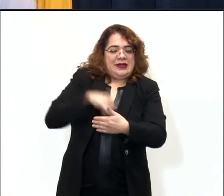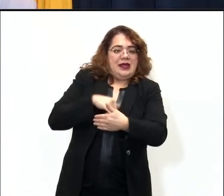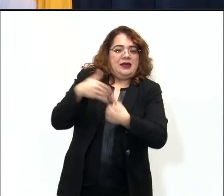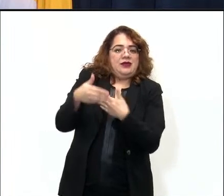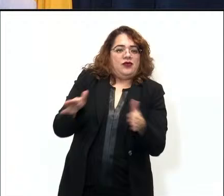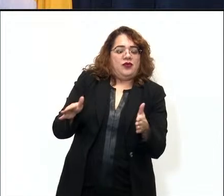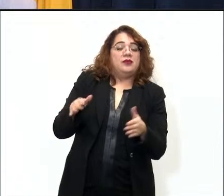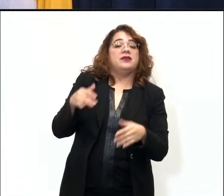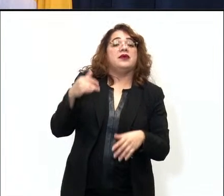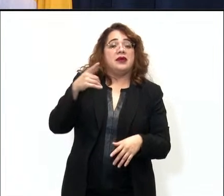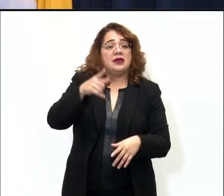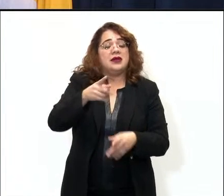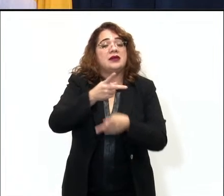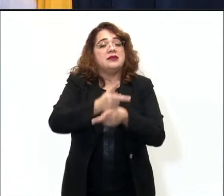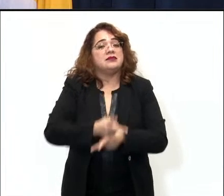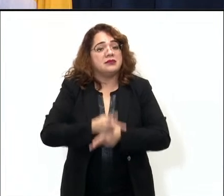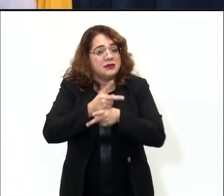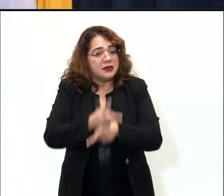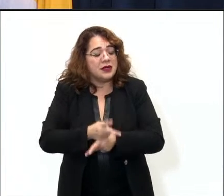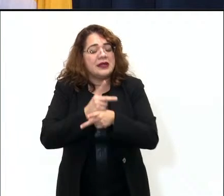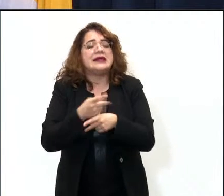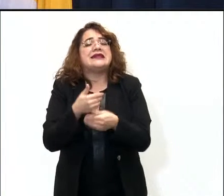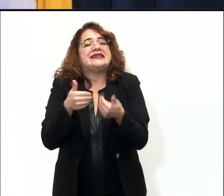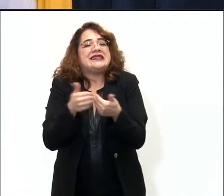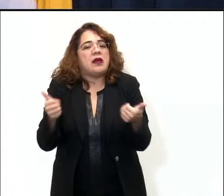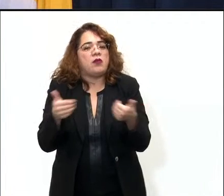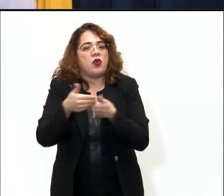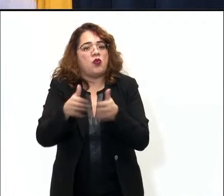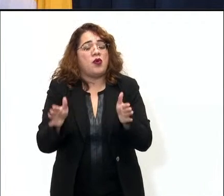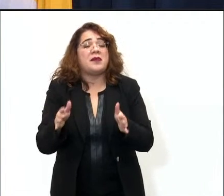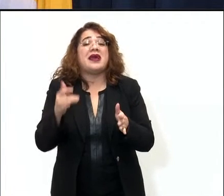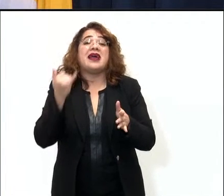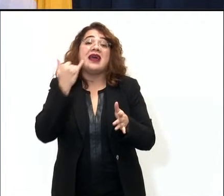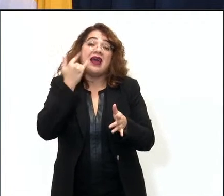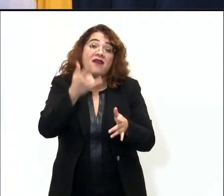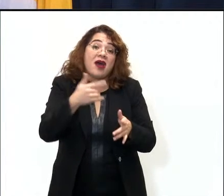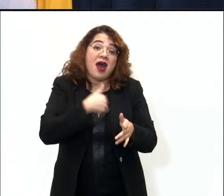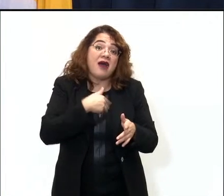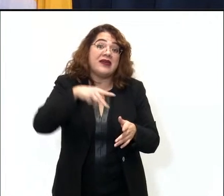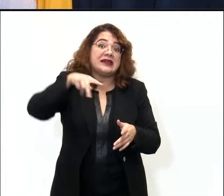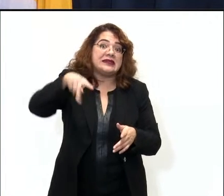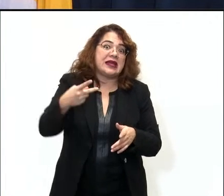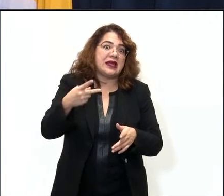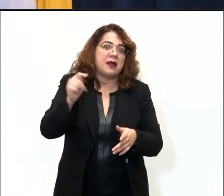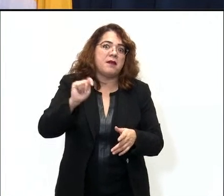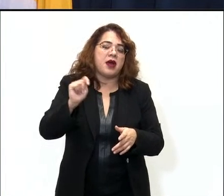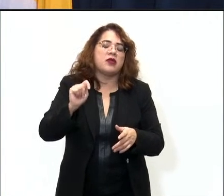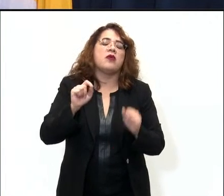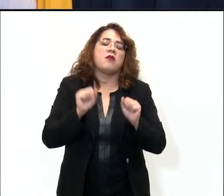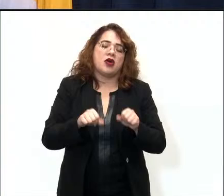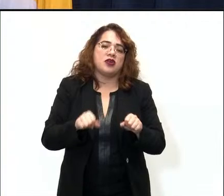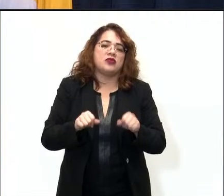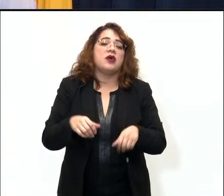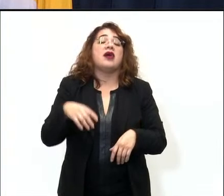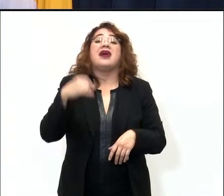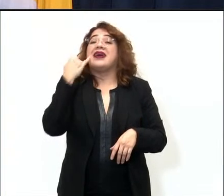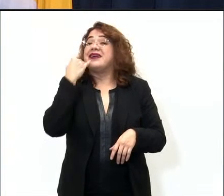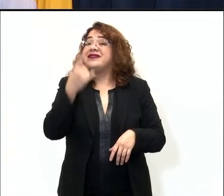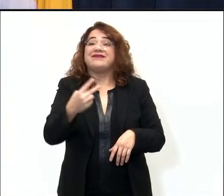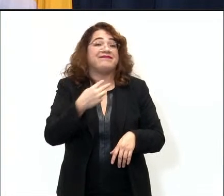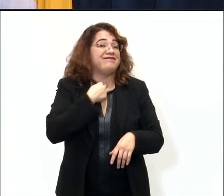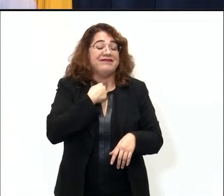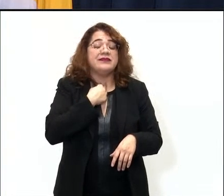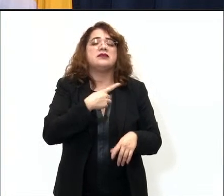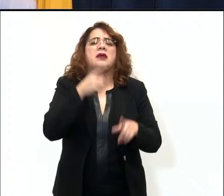illness. So sick people should stay in a separate room and use a separate bathroom if possible. If this is not possible, then stay 6 feet away from each